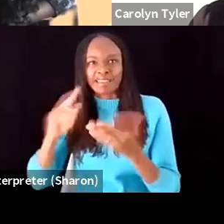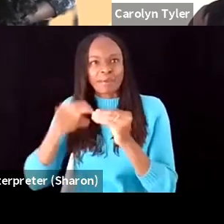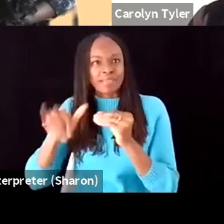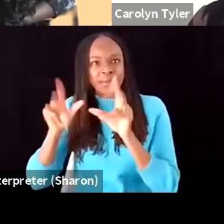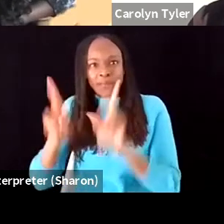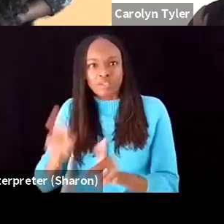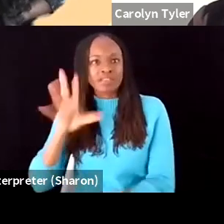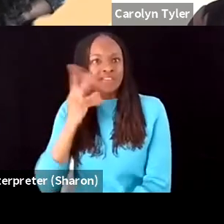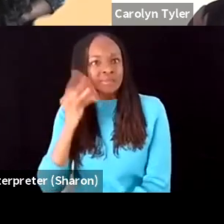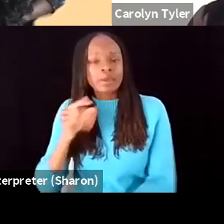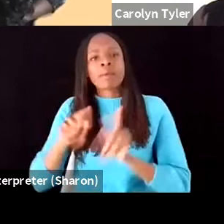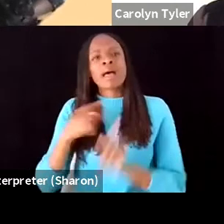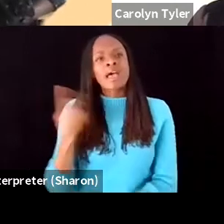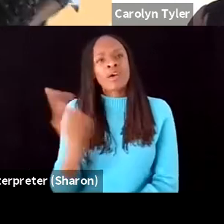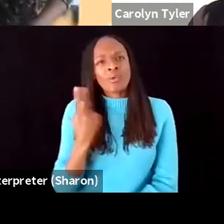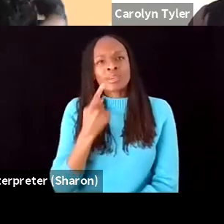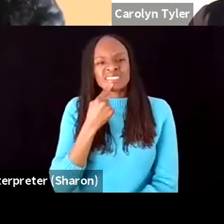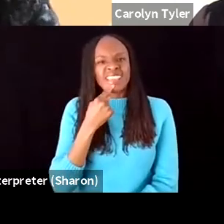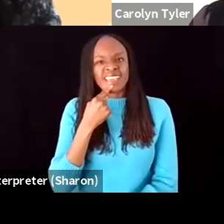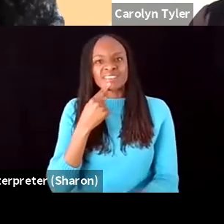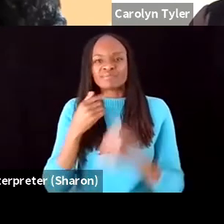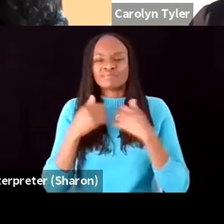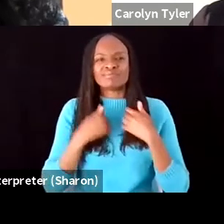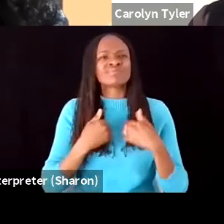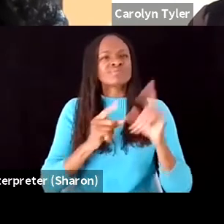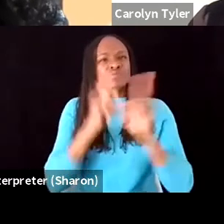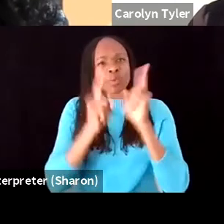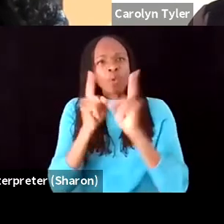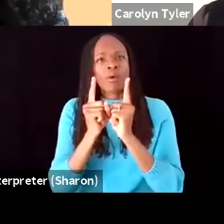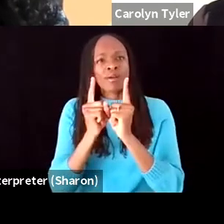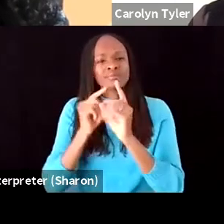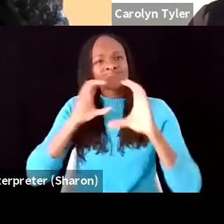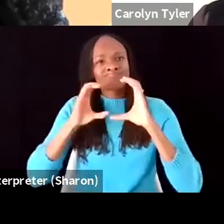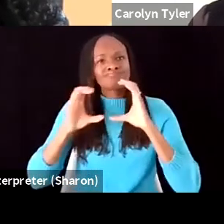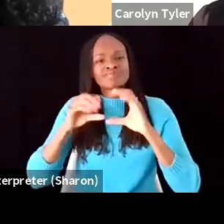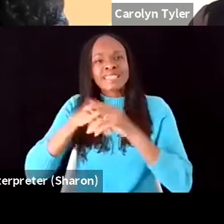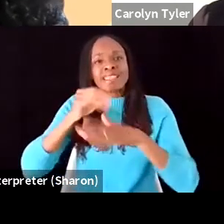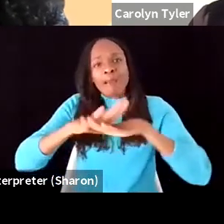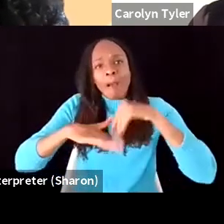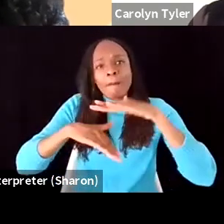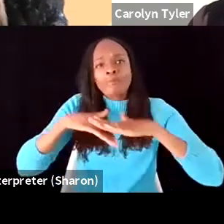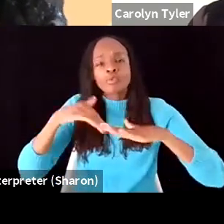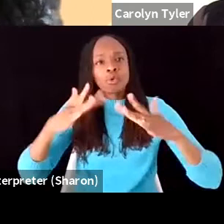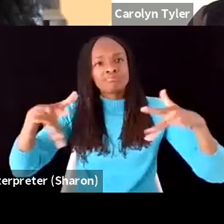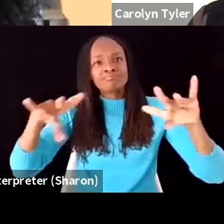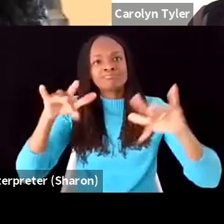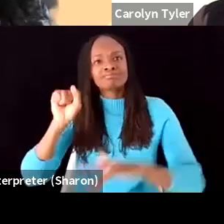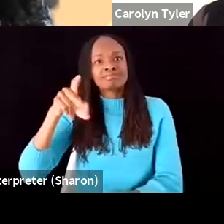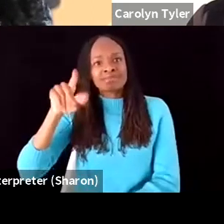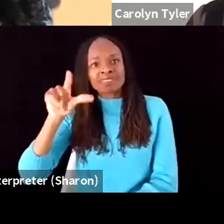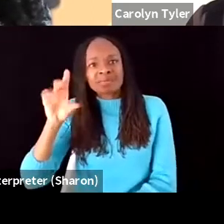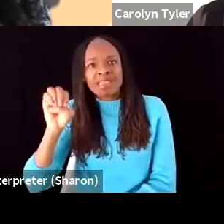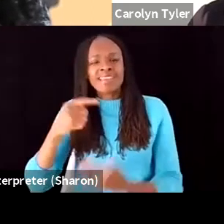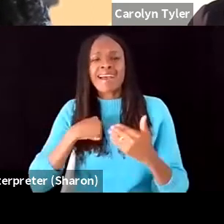always say, have it one-on-one in a comfortable space. I have no problem at all